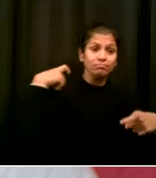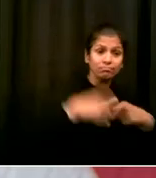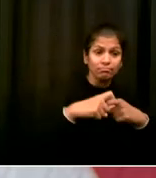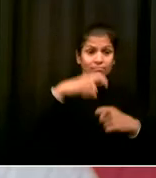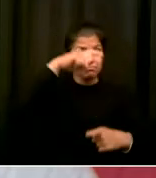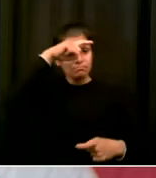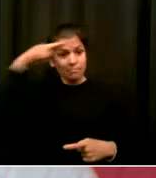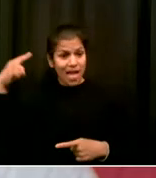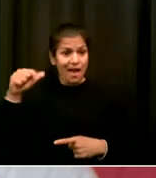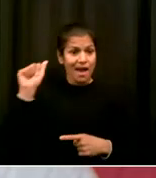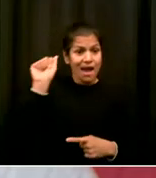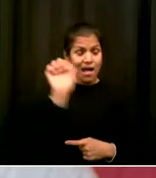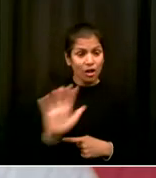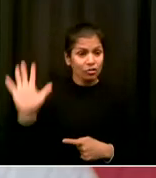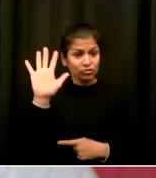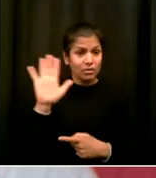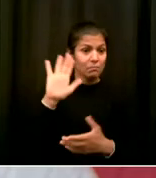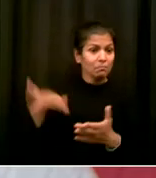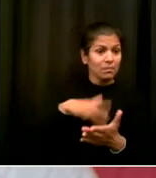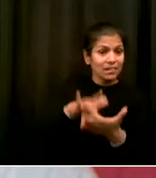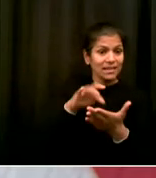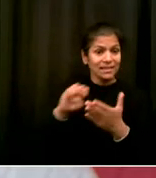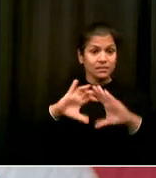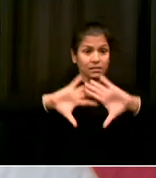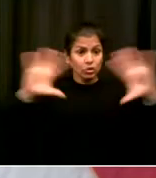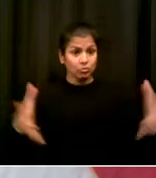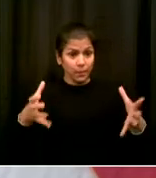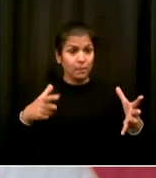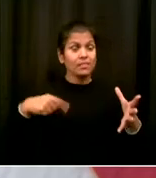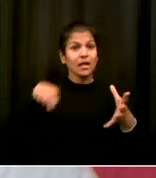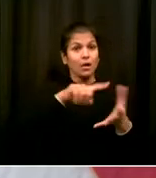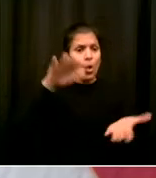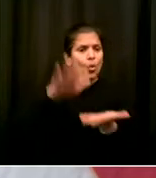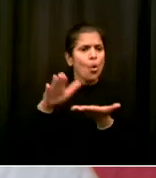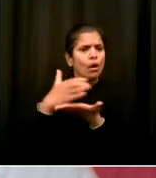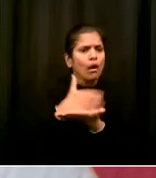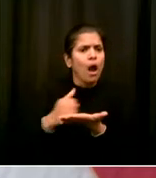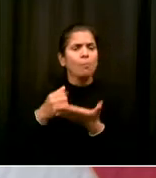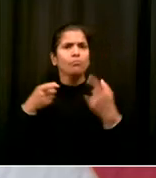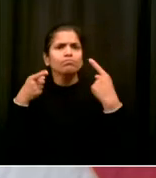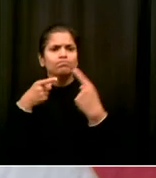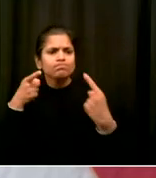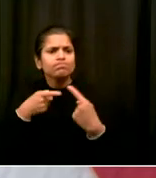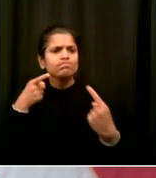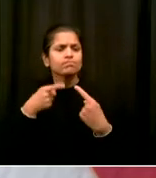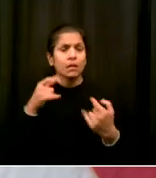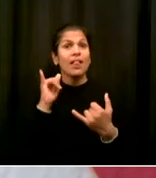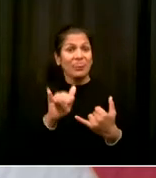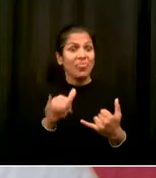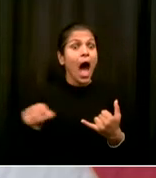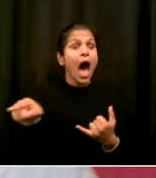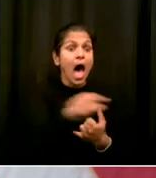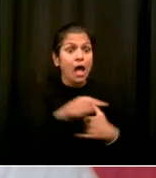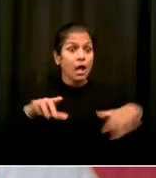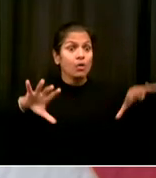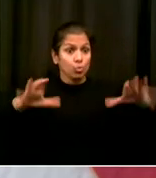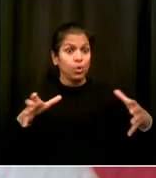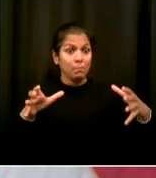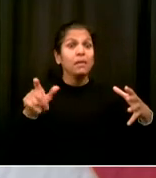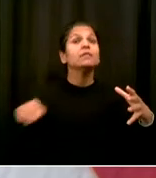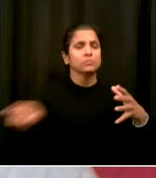on hardest hit communities. Finally, the most essential partners have always been community